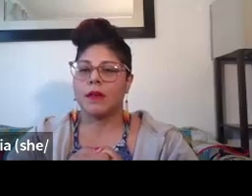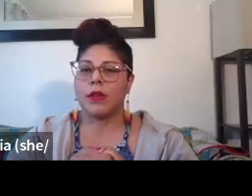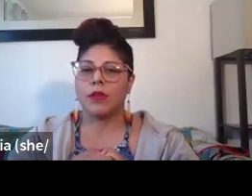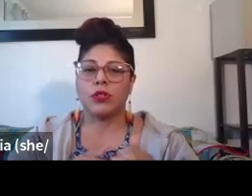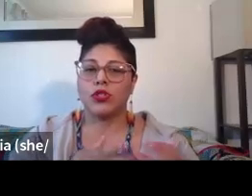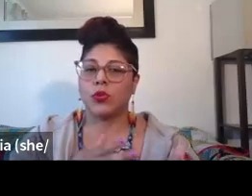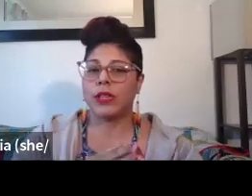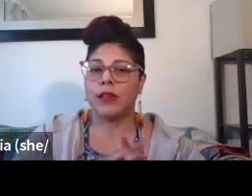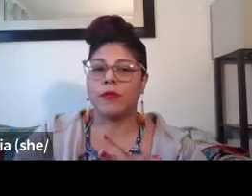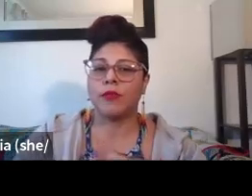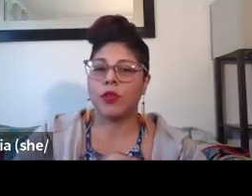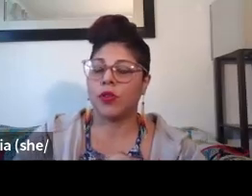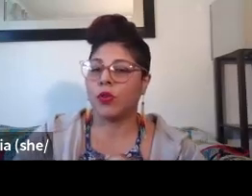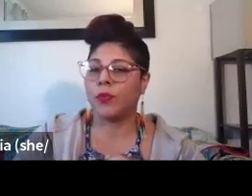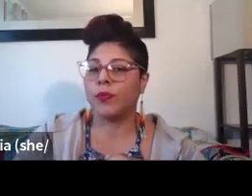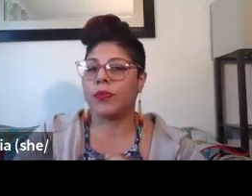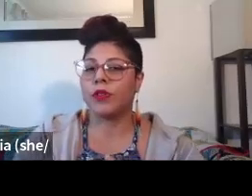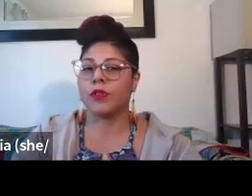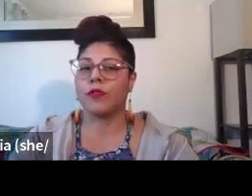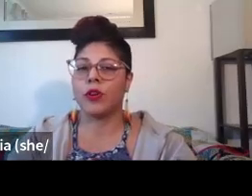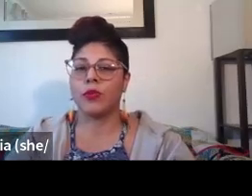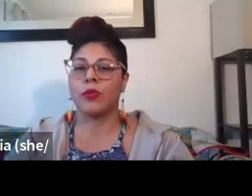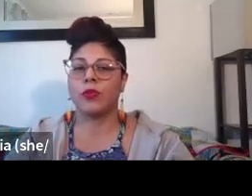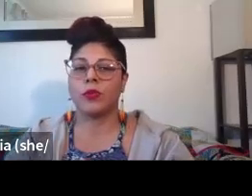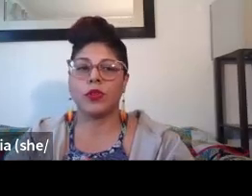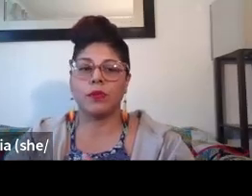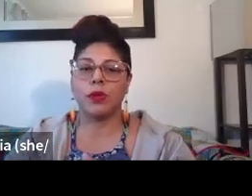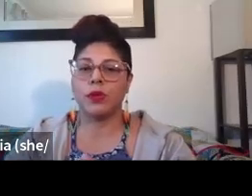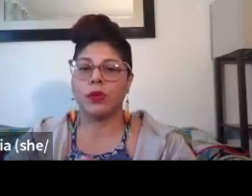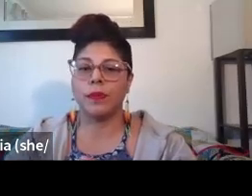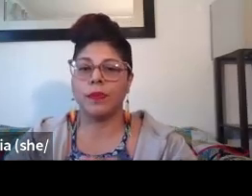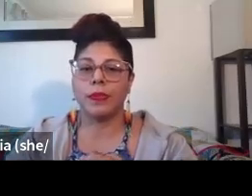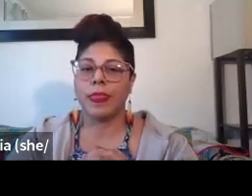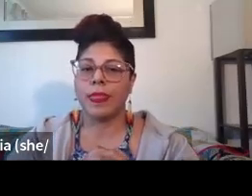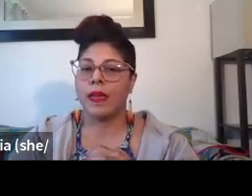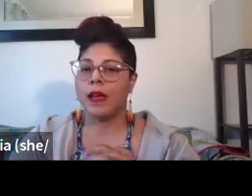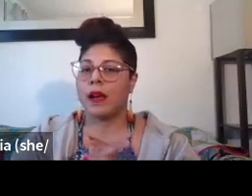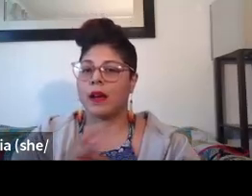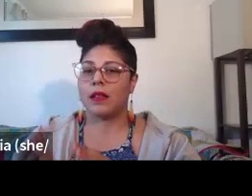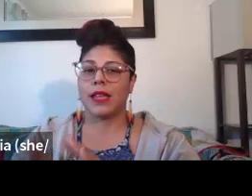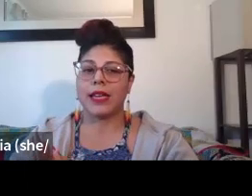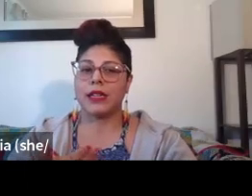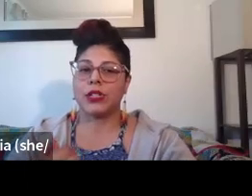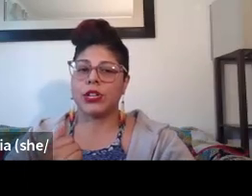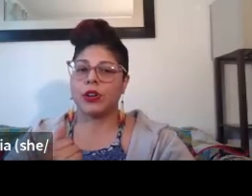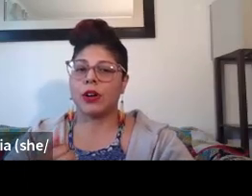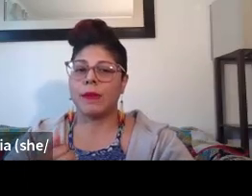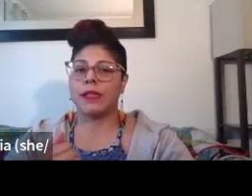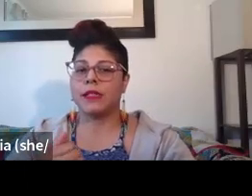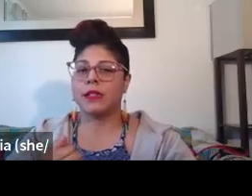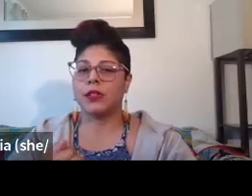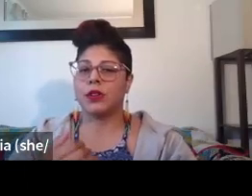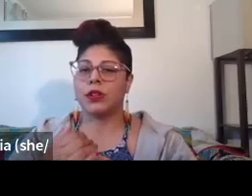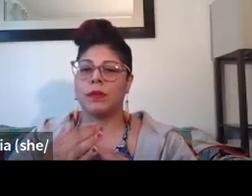a way to create access to movement work. Virtual protests are created to give care workers,